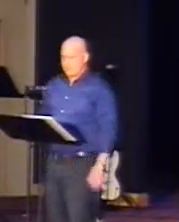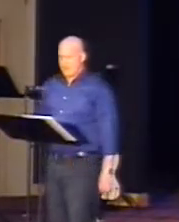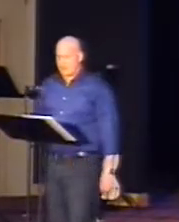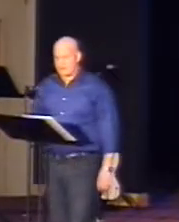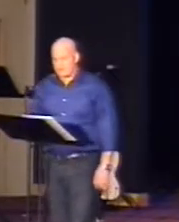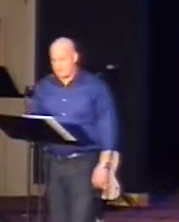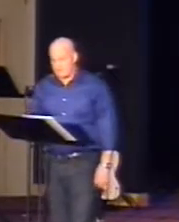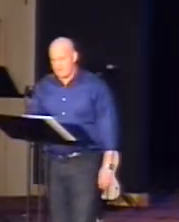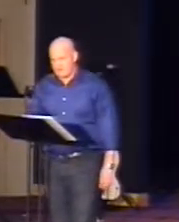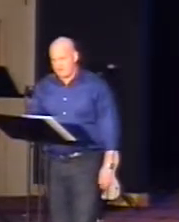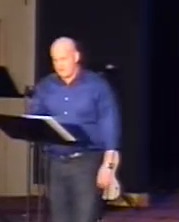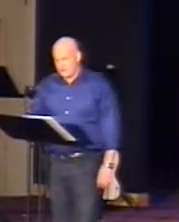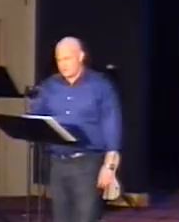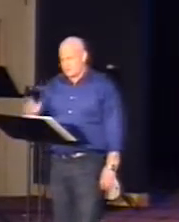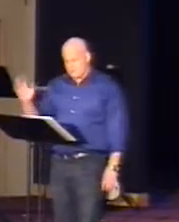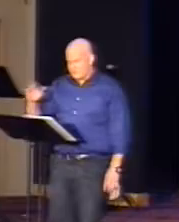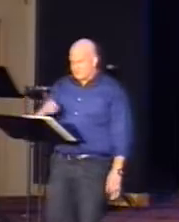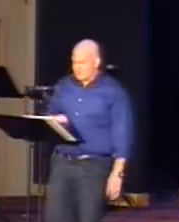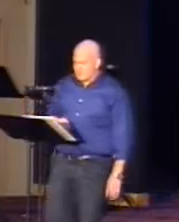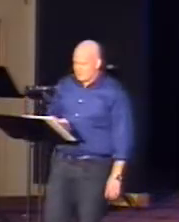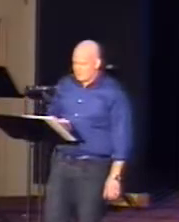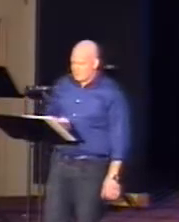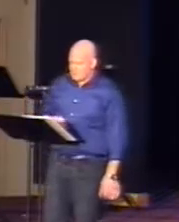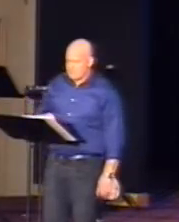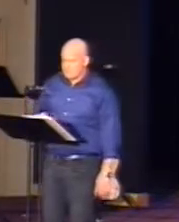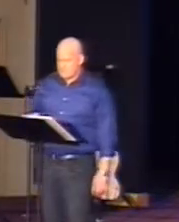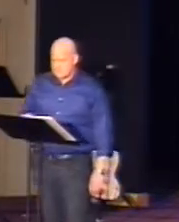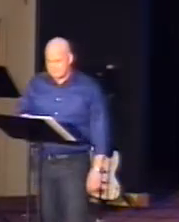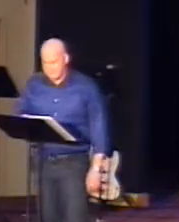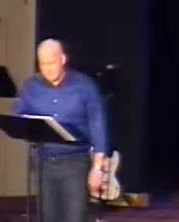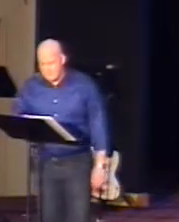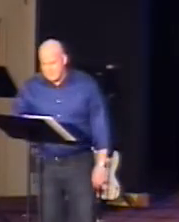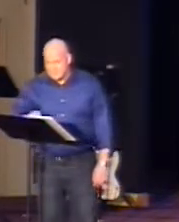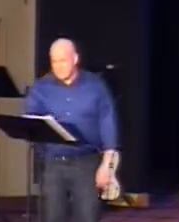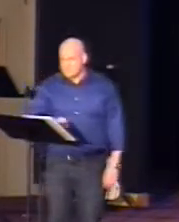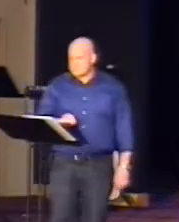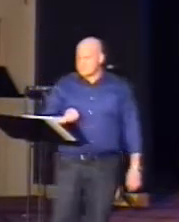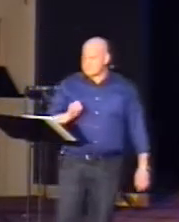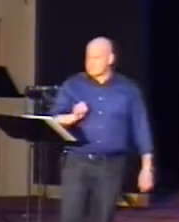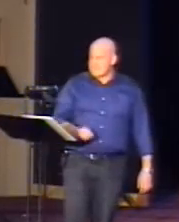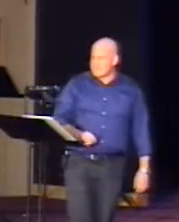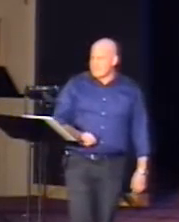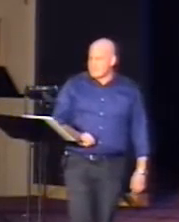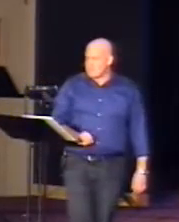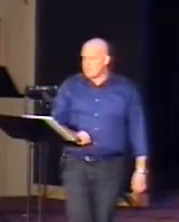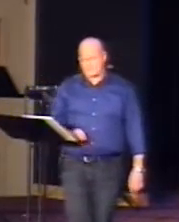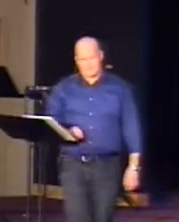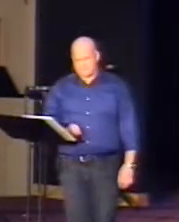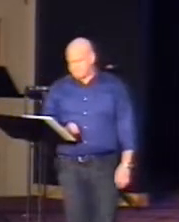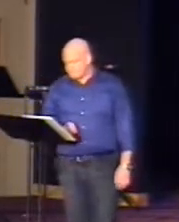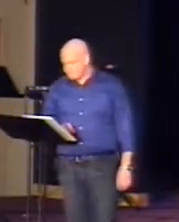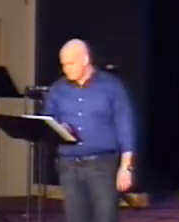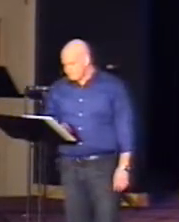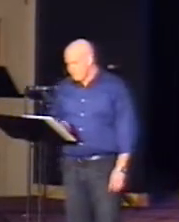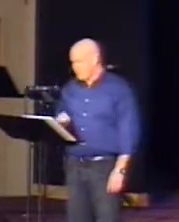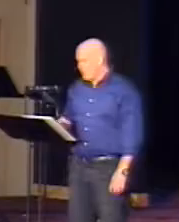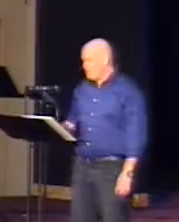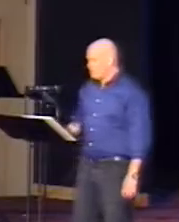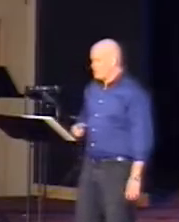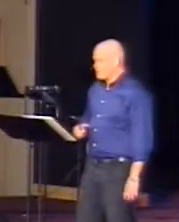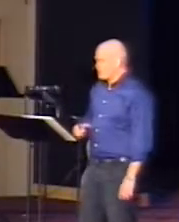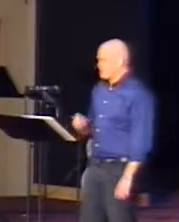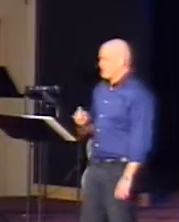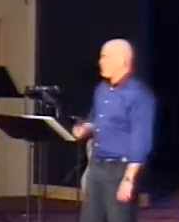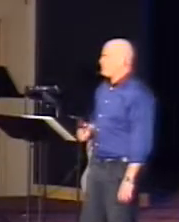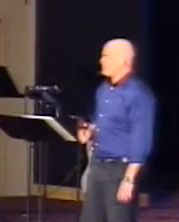blazing fire from above, or from the middle of a bush. Moses stared in amazement. Though